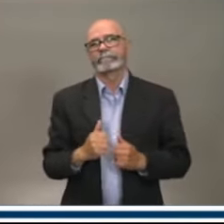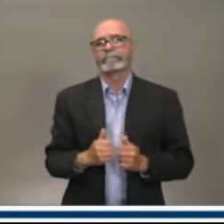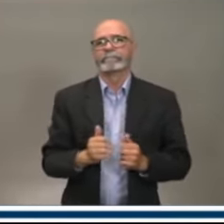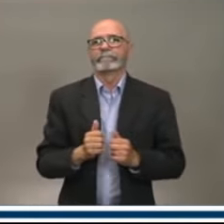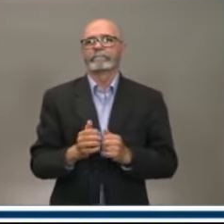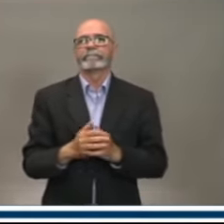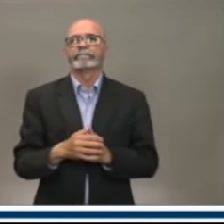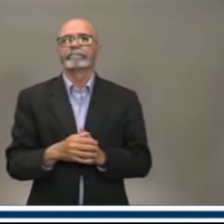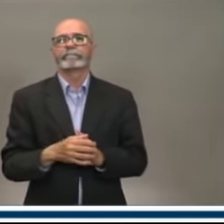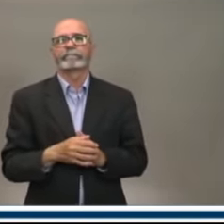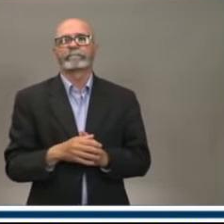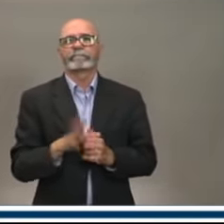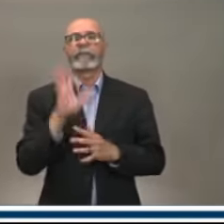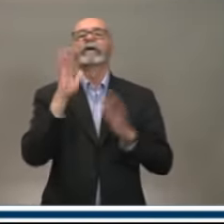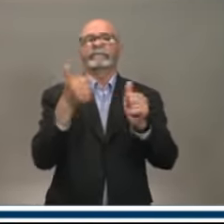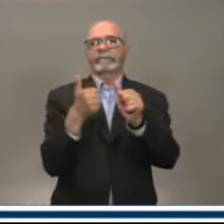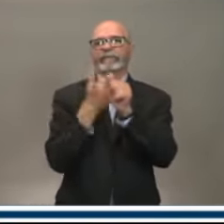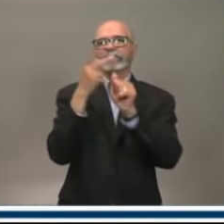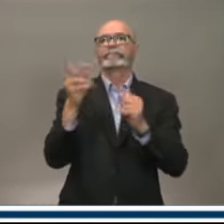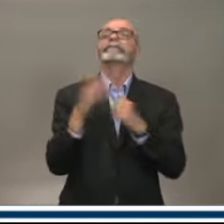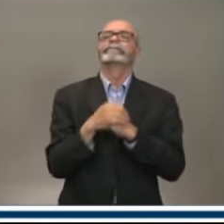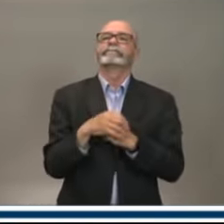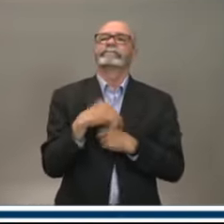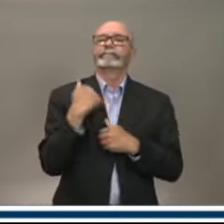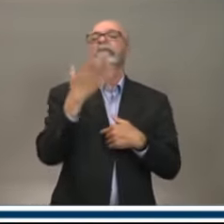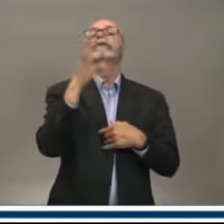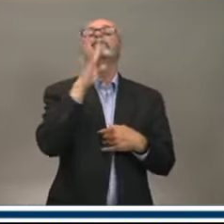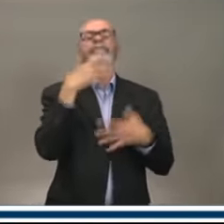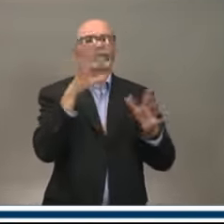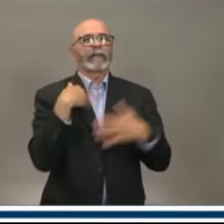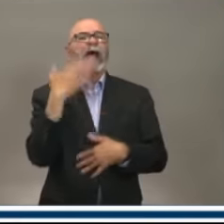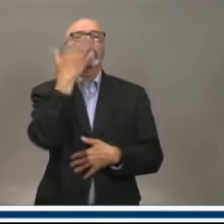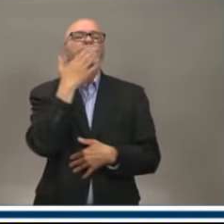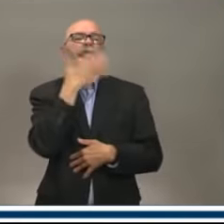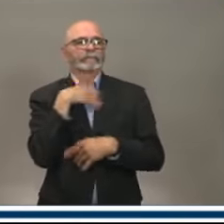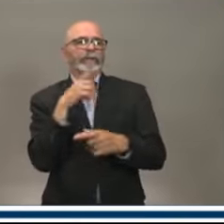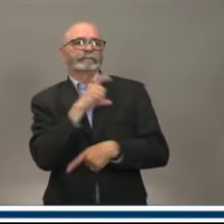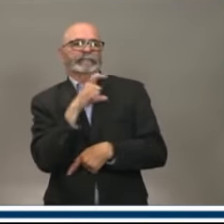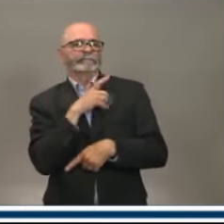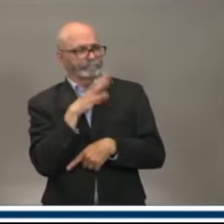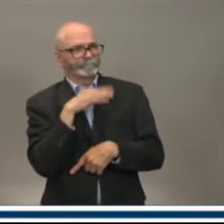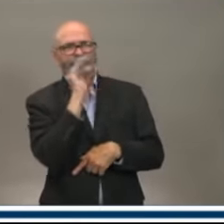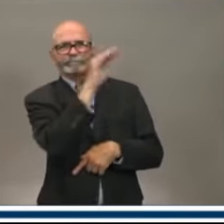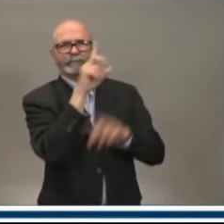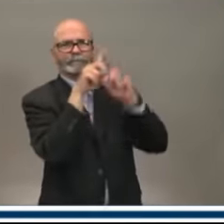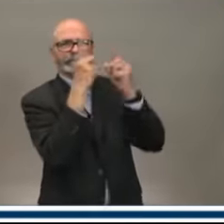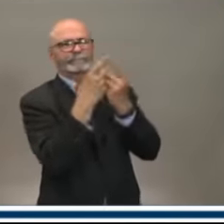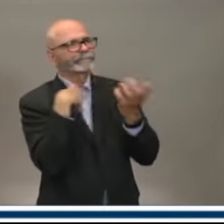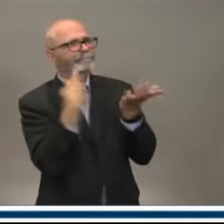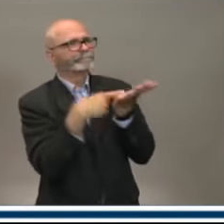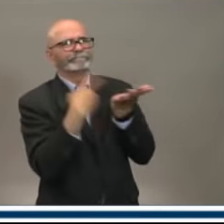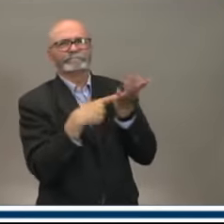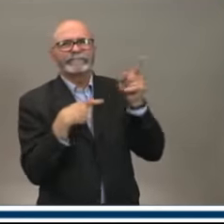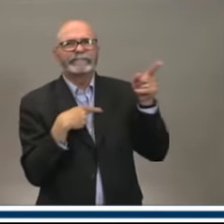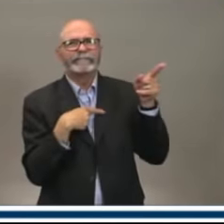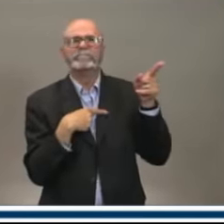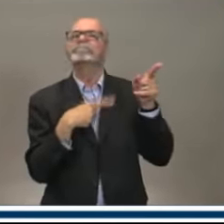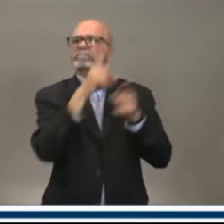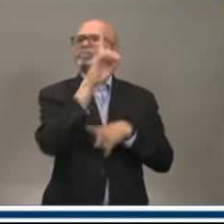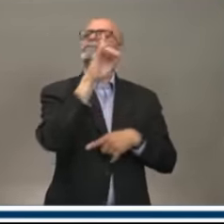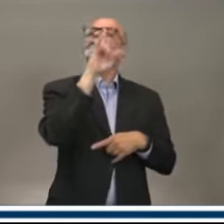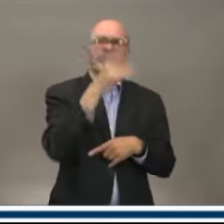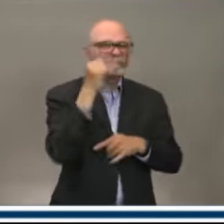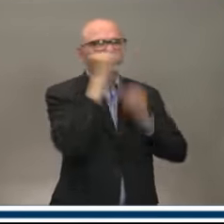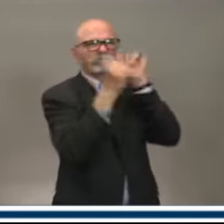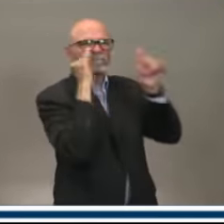area about out-of-province vehicles at various locations in Amherst. If the border's not closed, is there a better way to enforce the restrictions rather